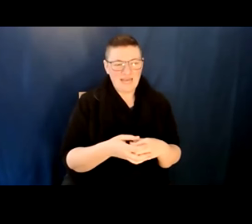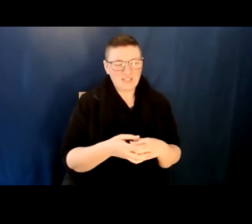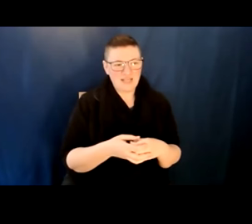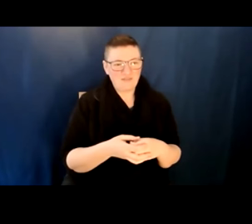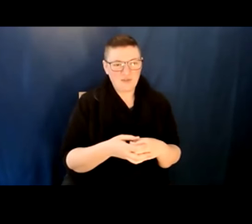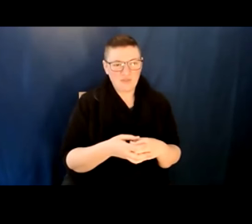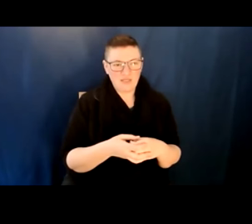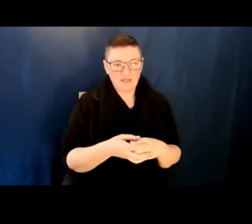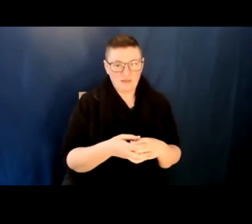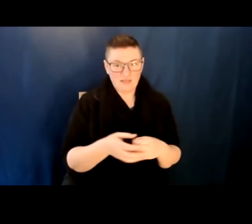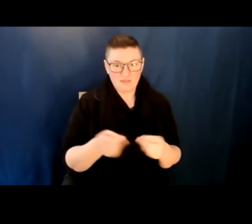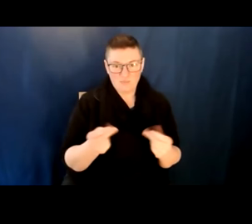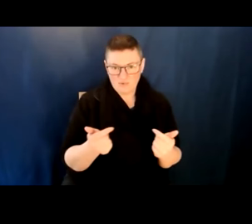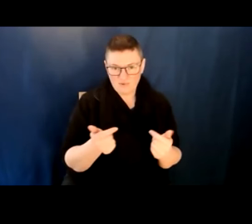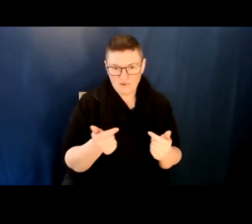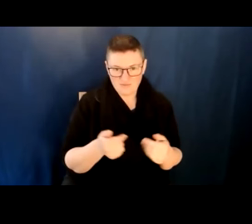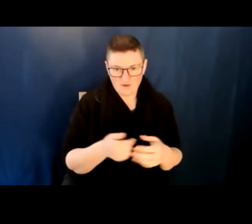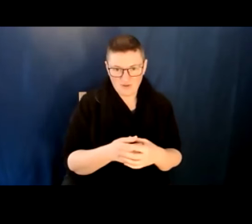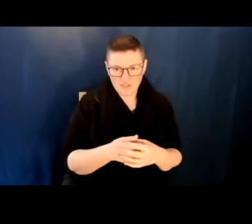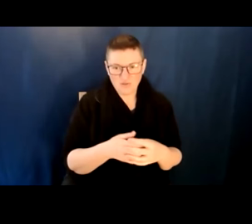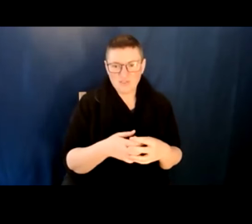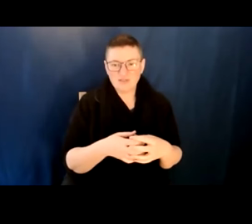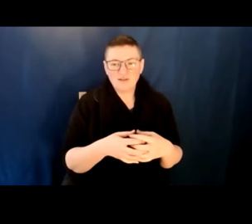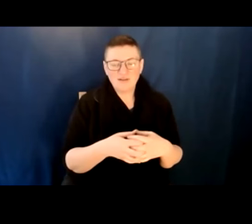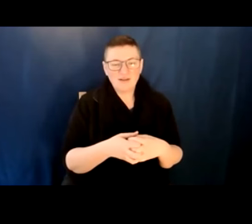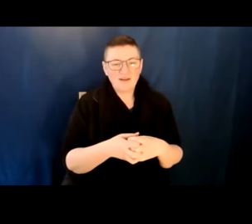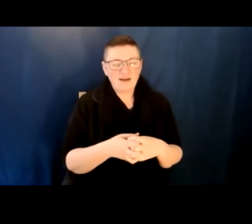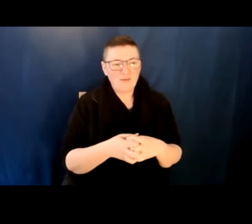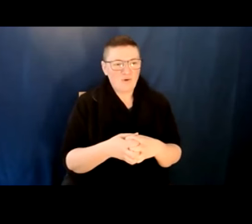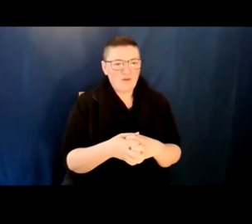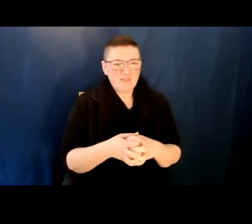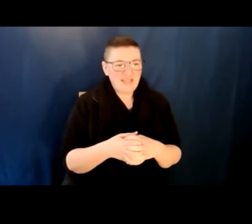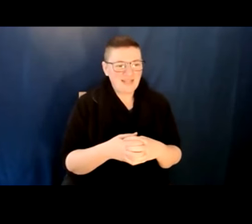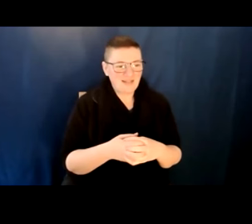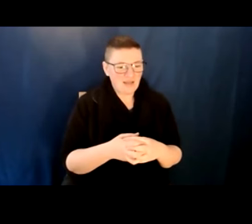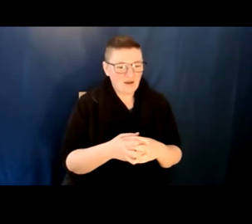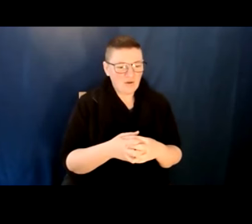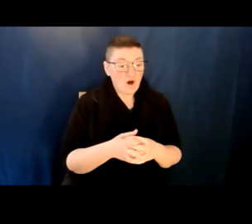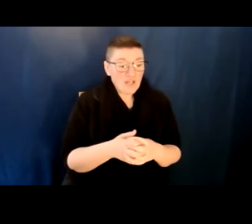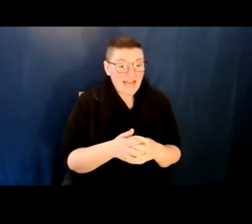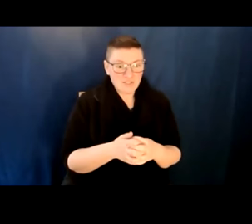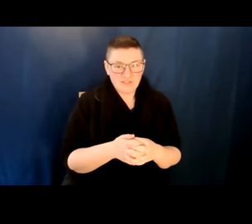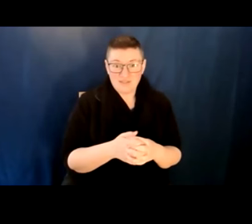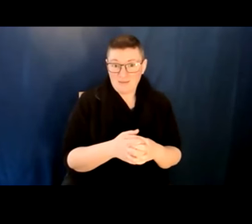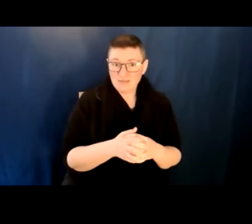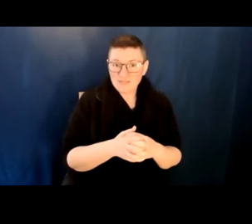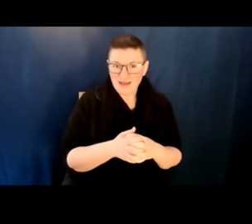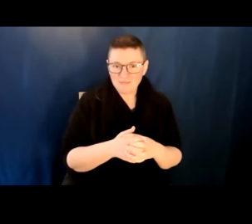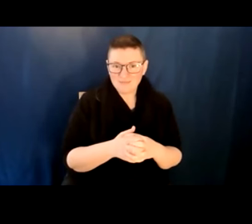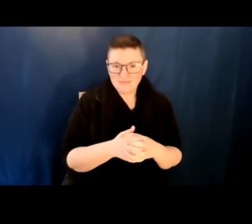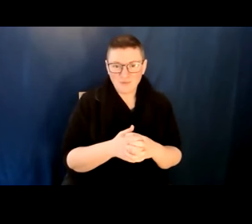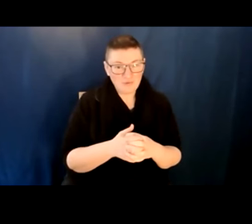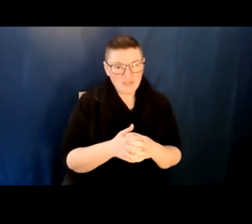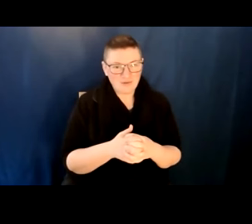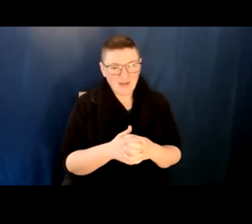Even though the action itself is very, very short. Or you could say that like all actions stop